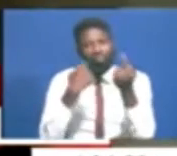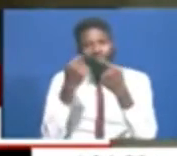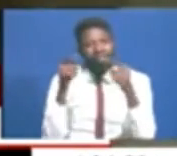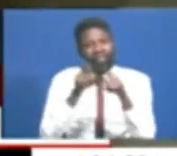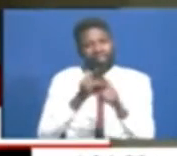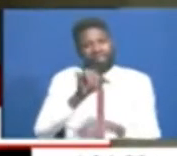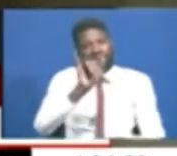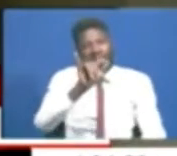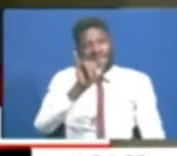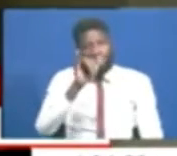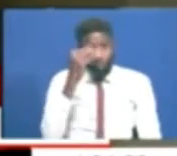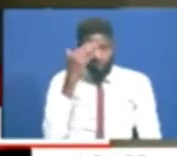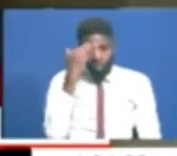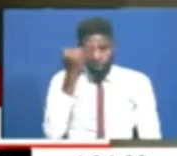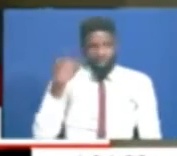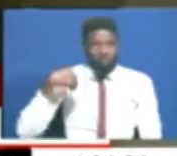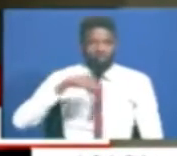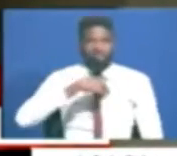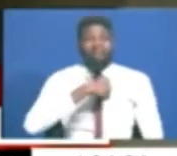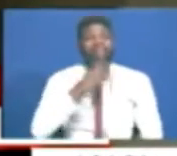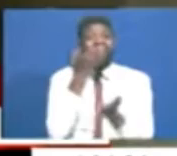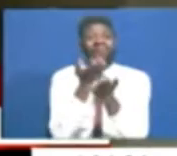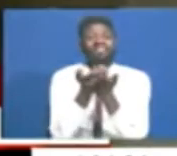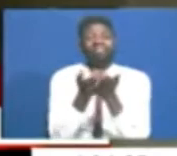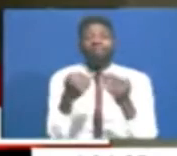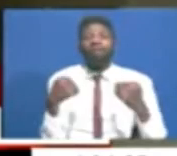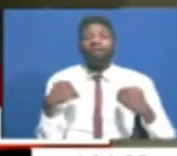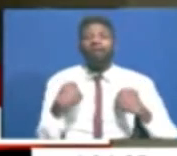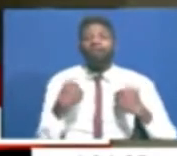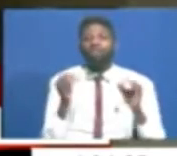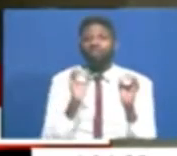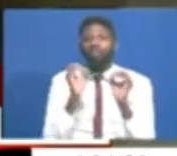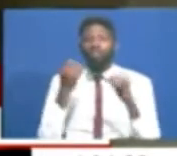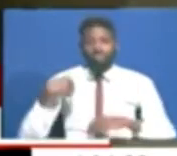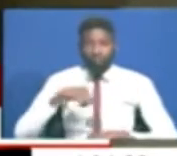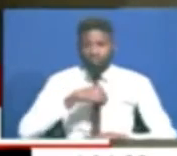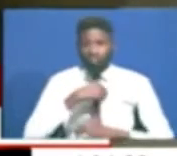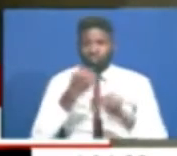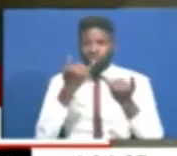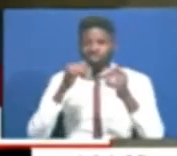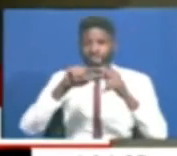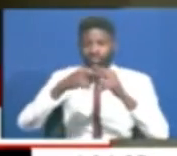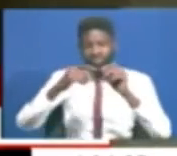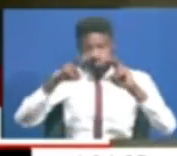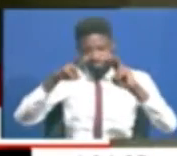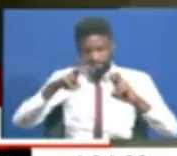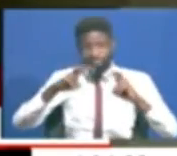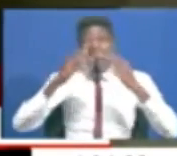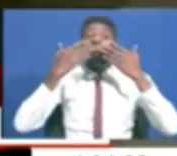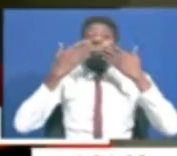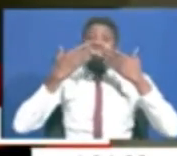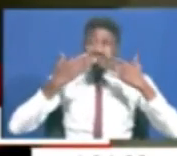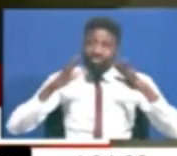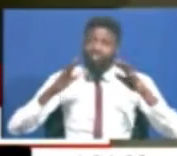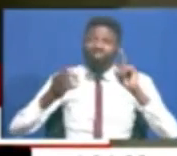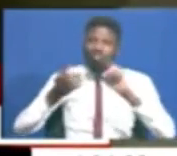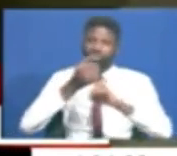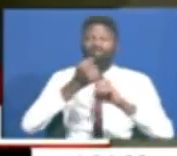they don't have evidence, we have the evidence here. We're opening an inquiry, and thereafter we will tell the whole world what happened.